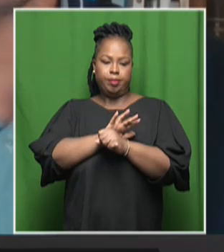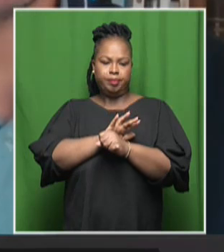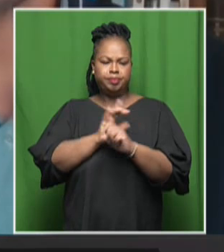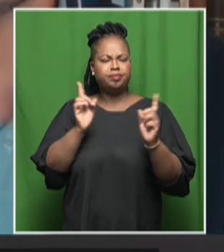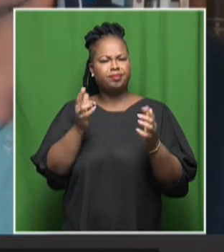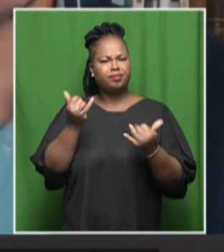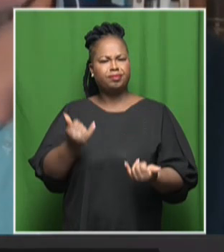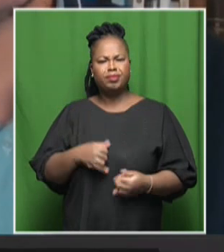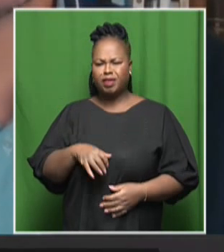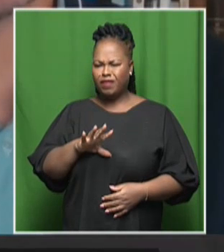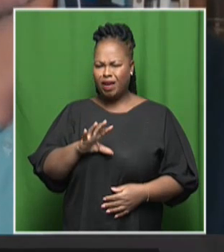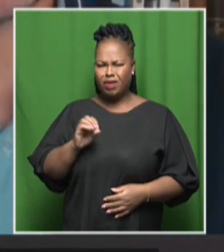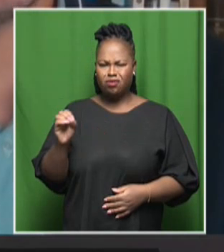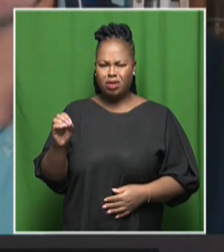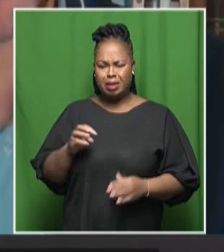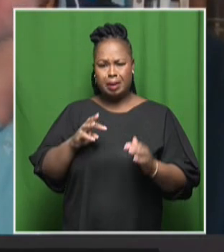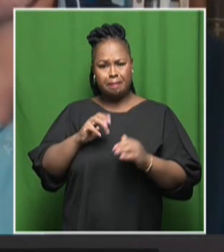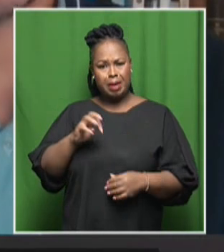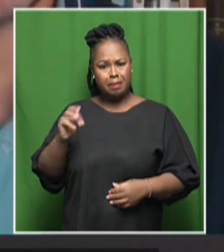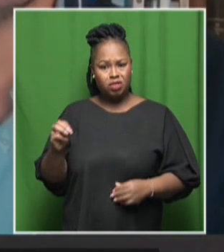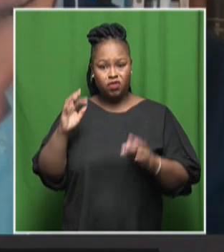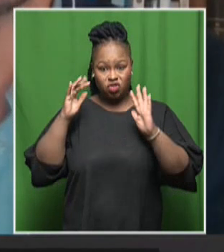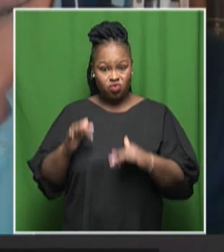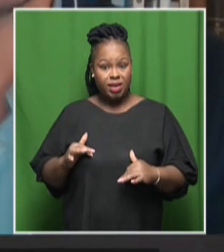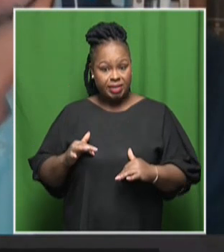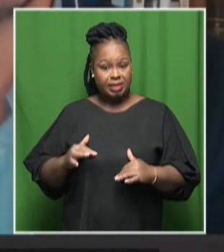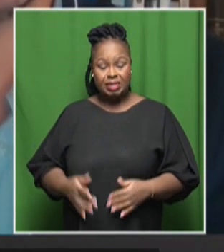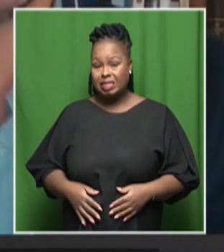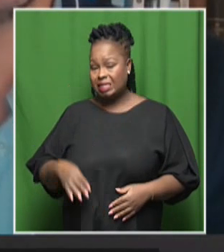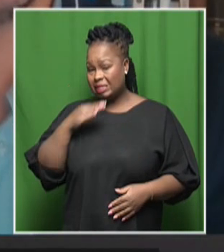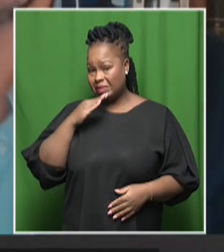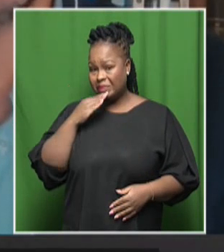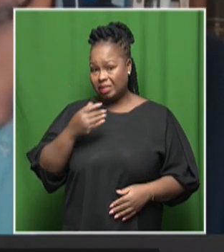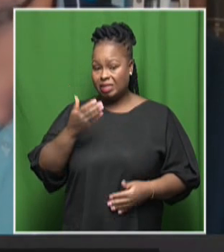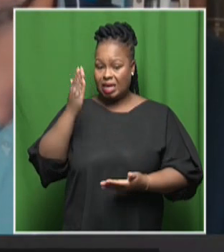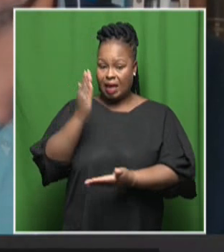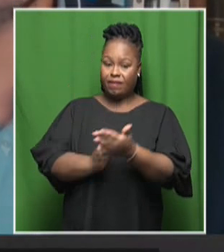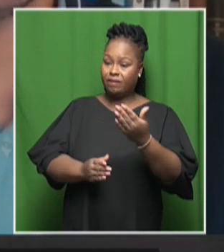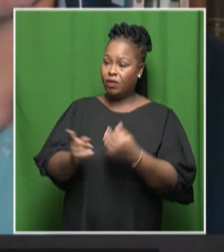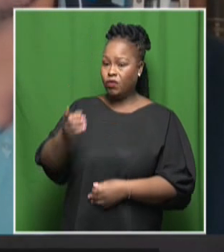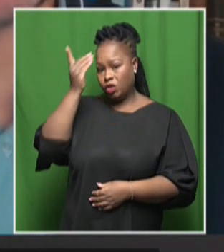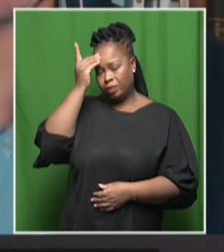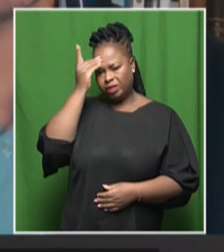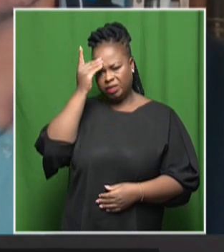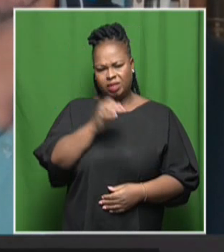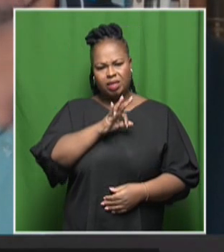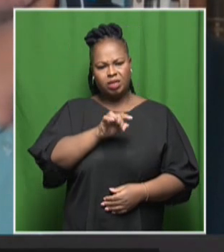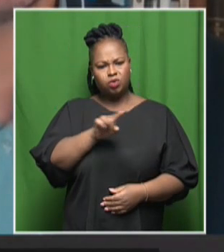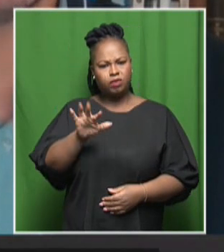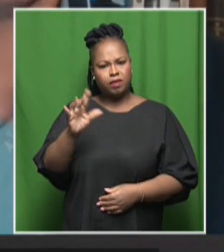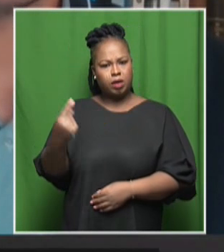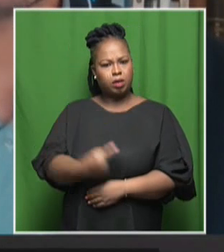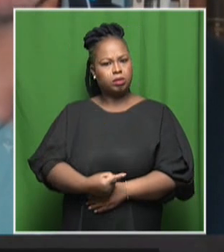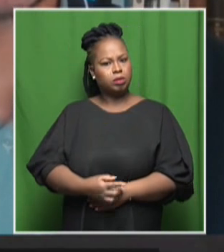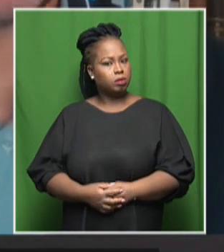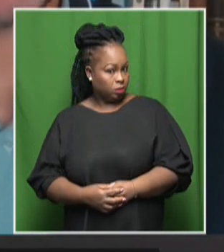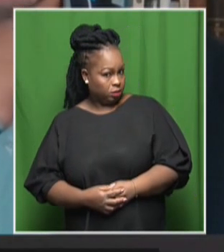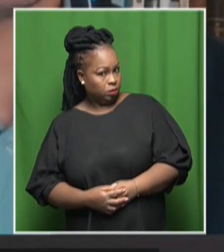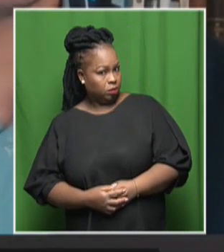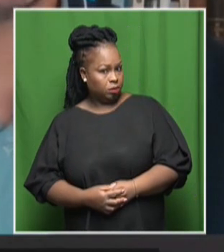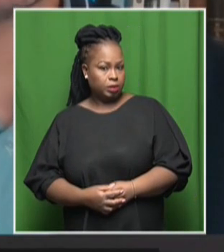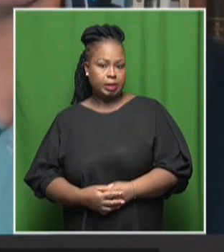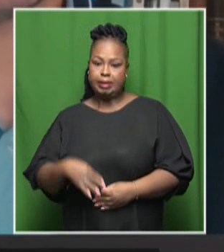we now get 500 millimeters of rain, half the annual rainfall of Durban in 3 to 5 days, that's